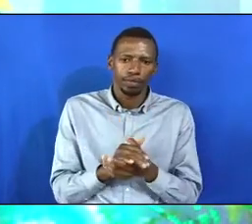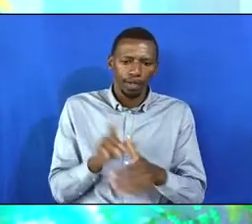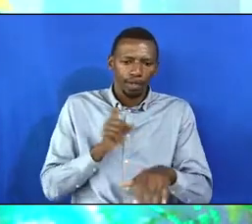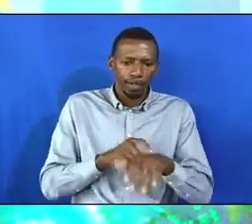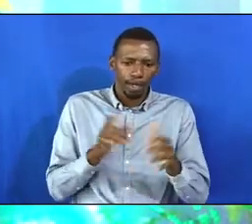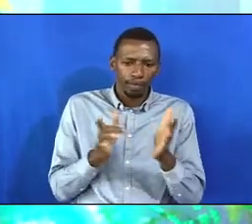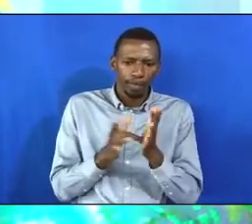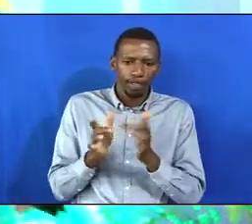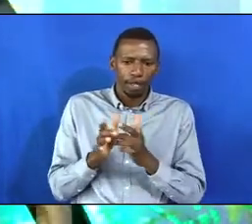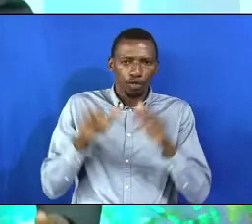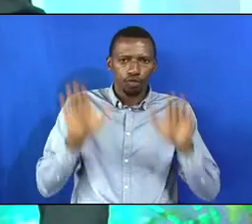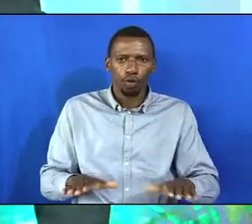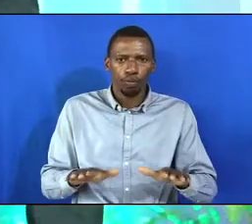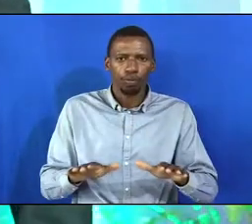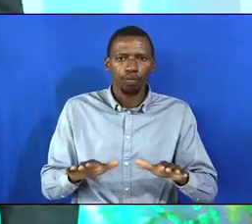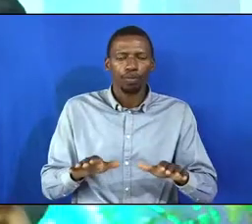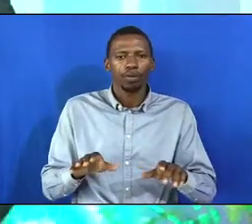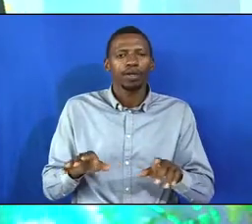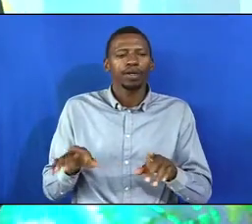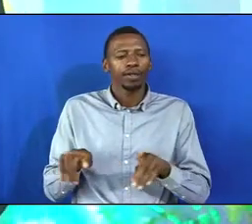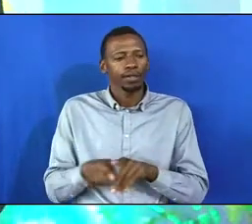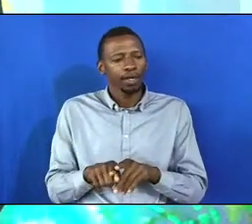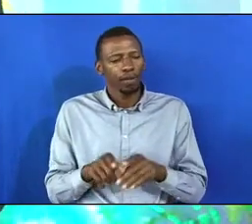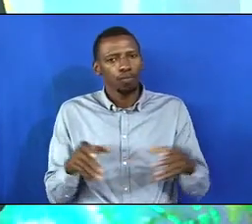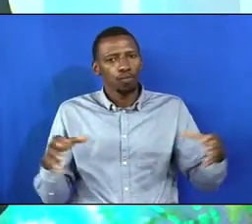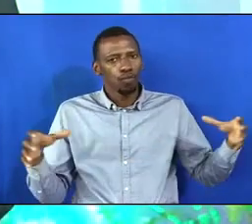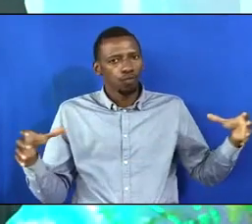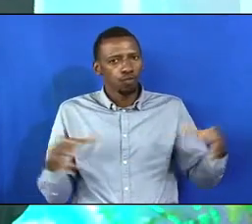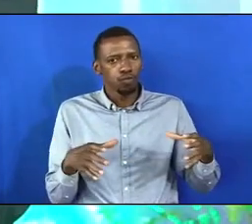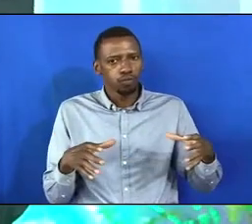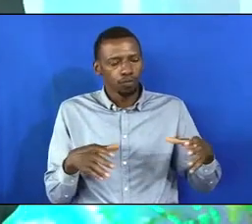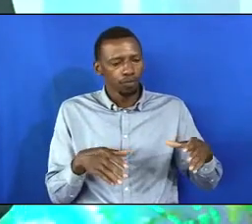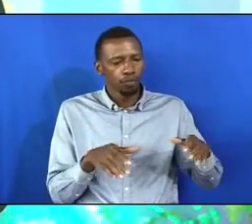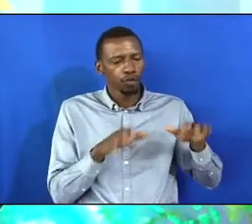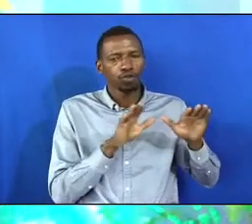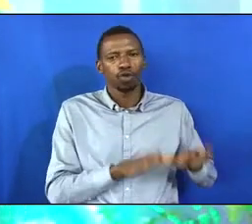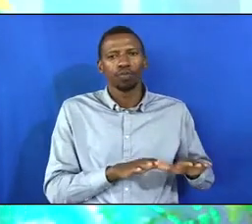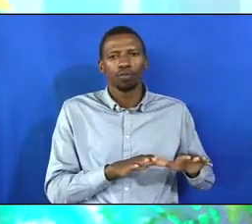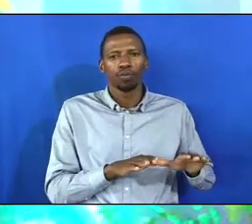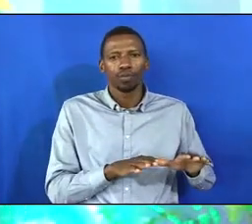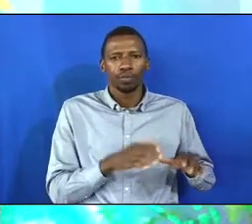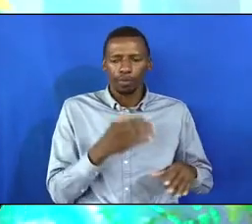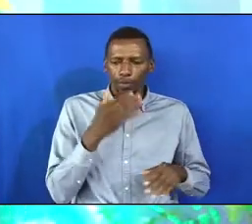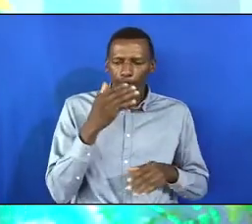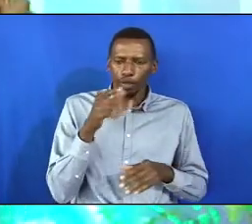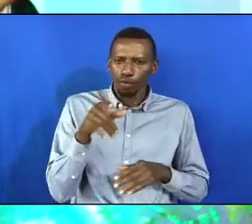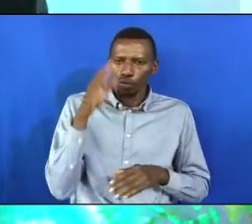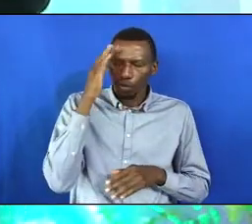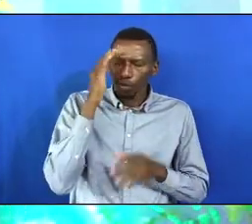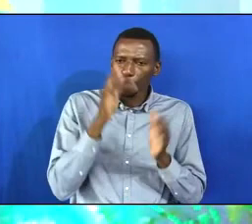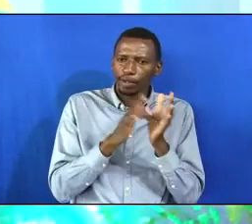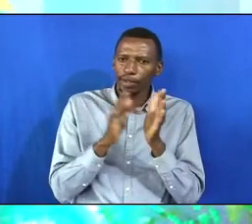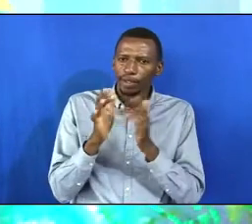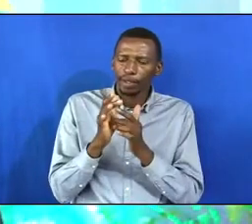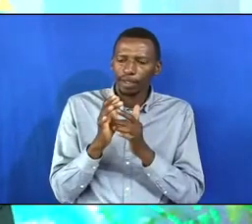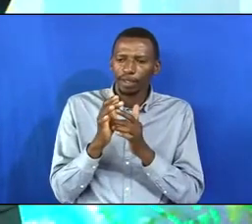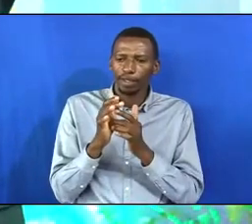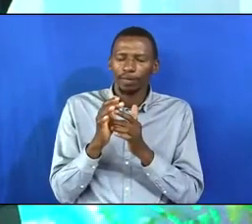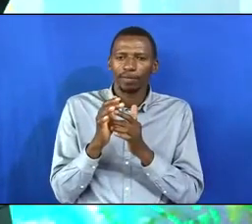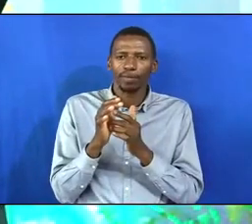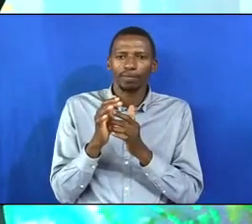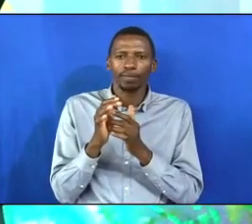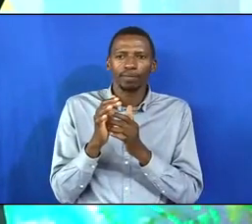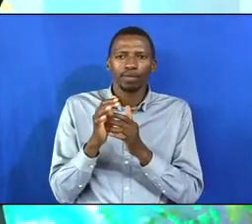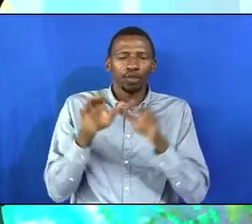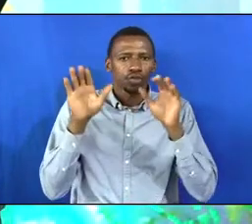stops, they are bound to stop. But you know, Jesus stops because he has heeded